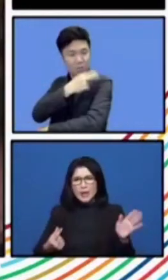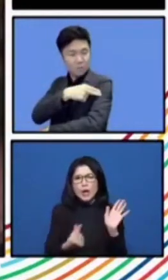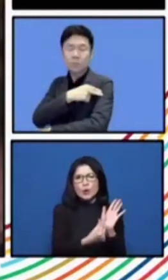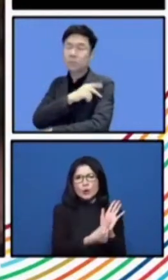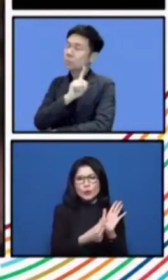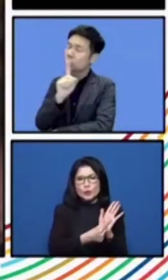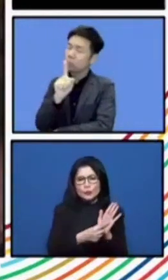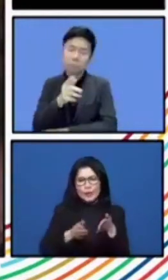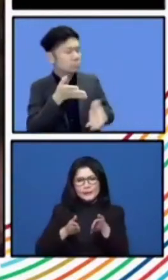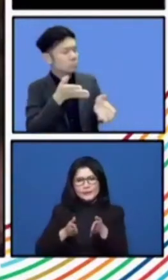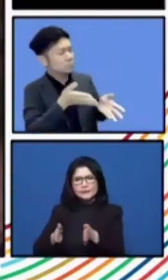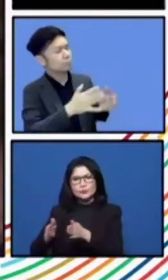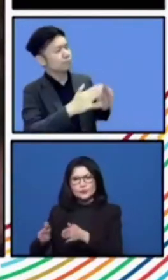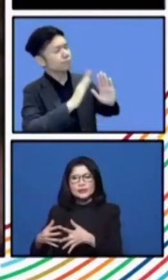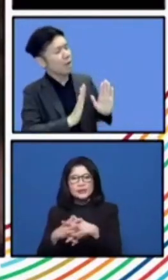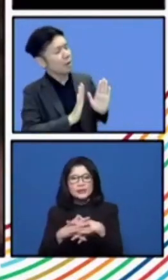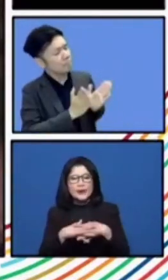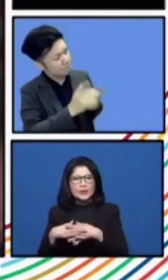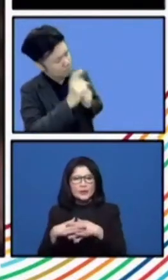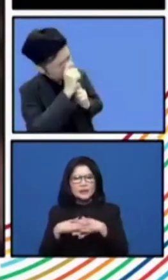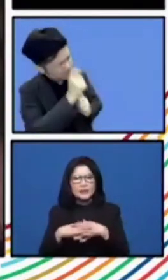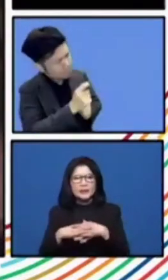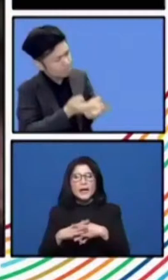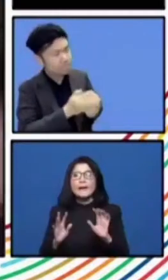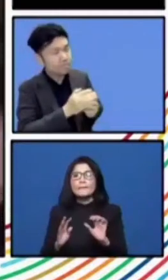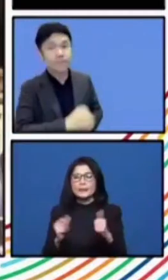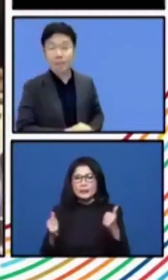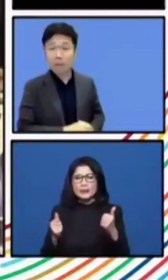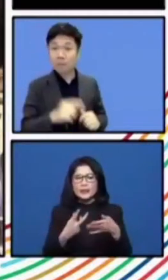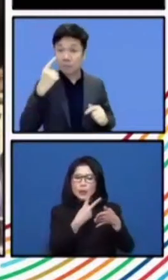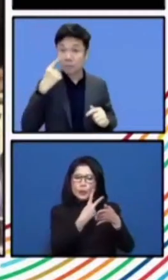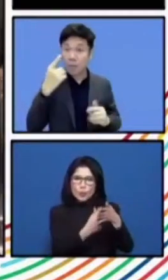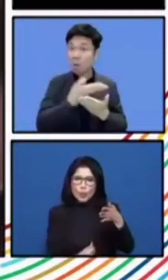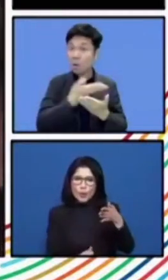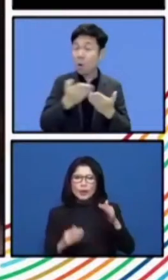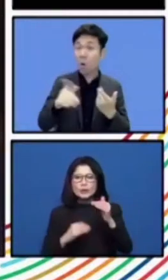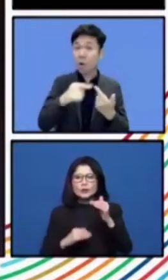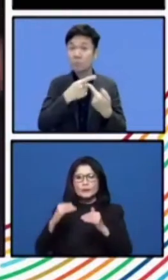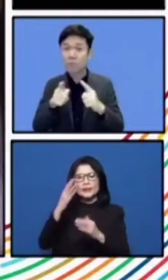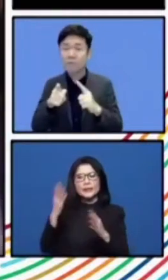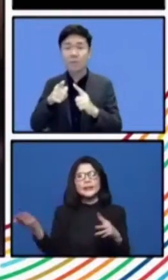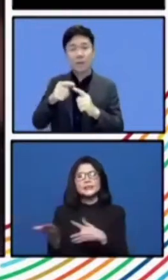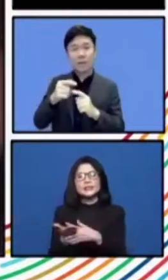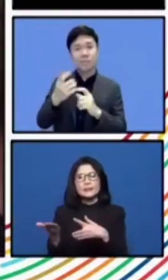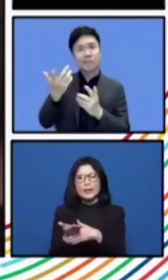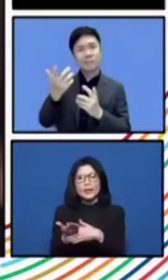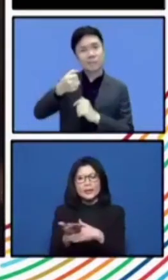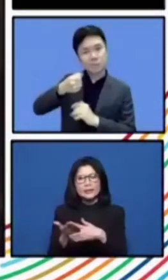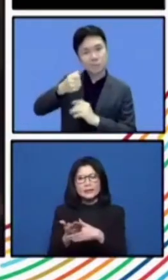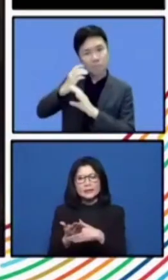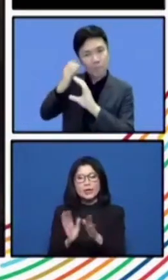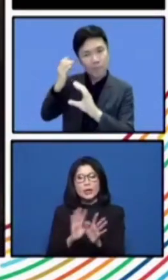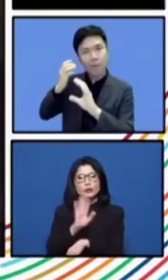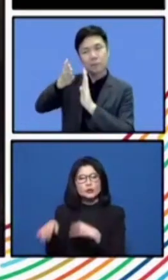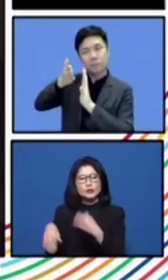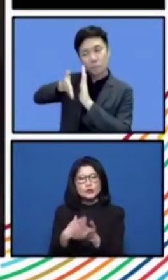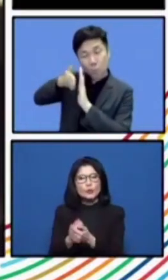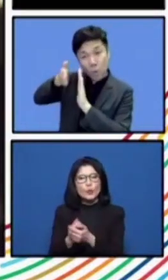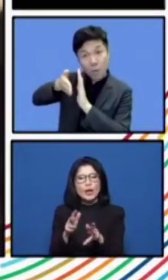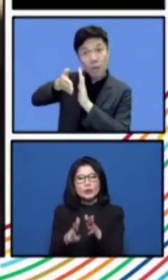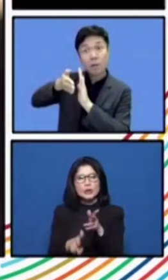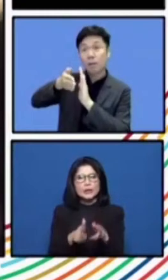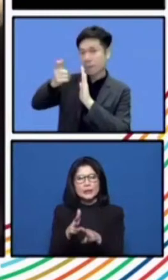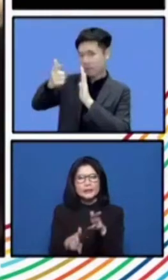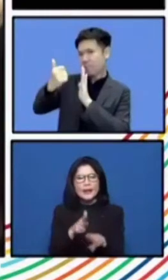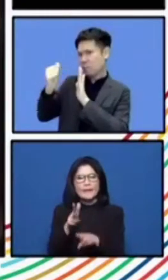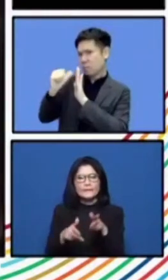provided funds to improve accessibility for all Riders on Rail and other Transportation Systems in addition this law provides funds to